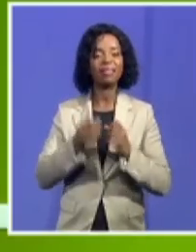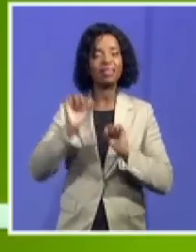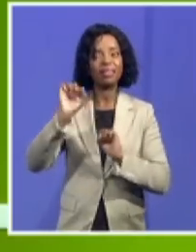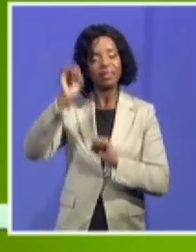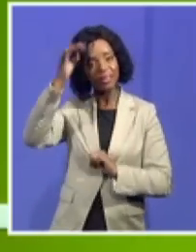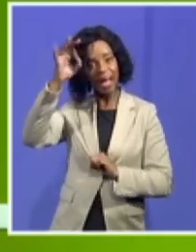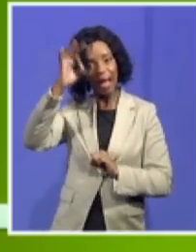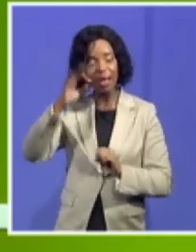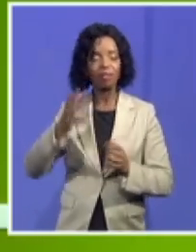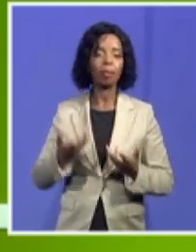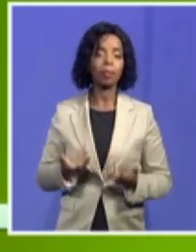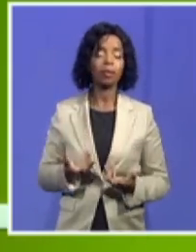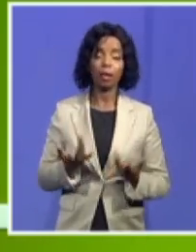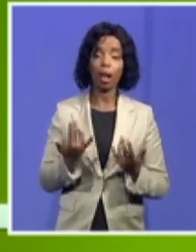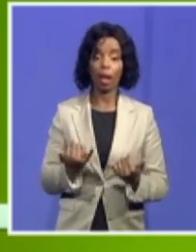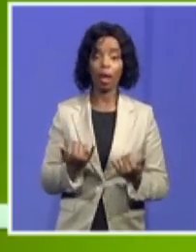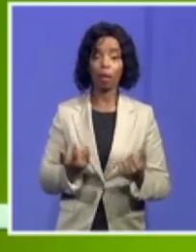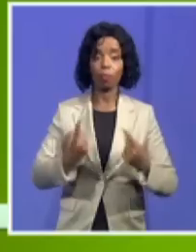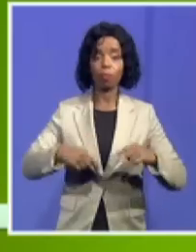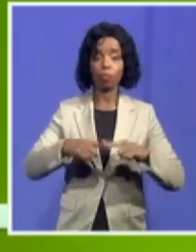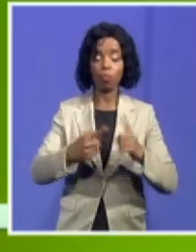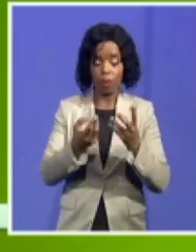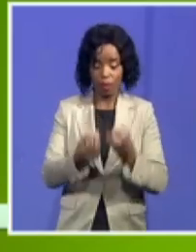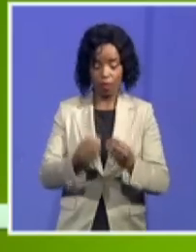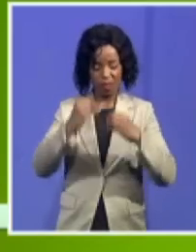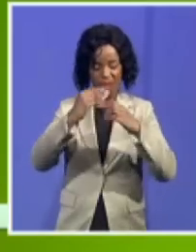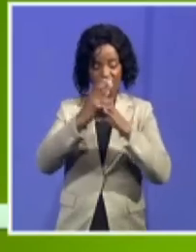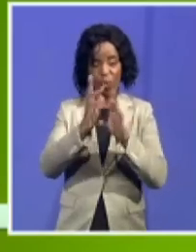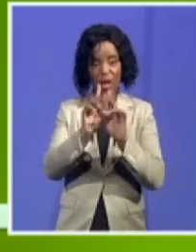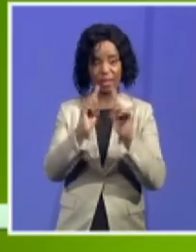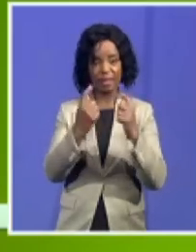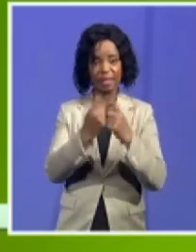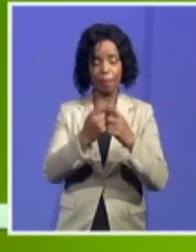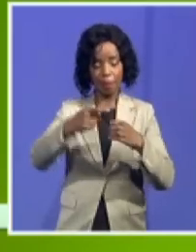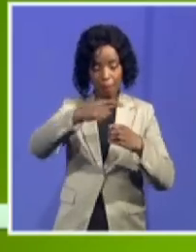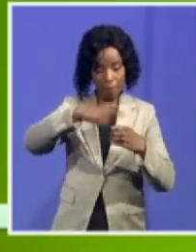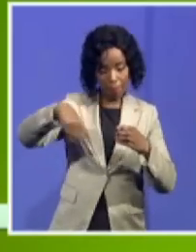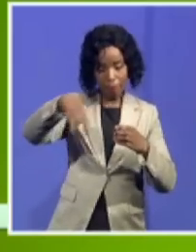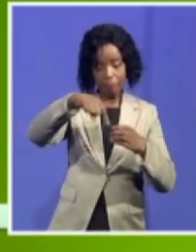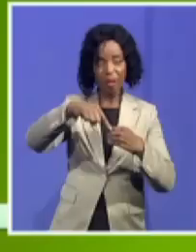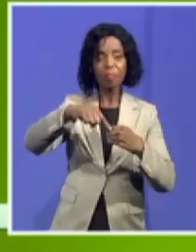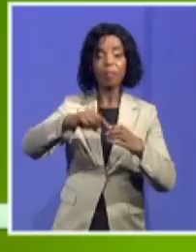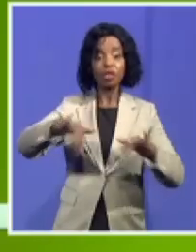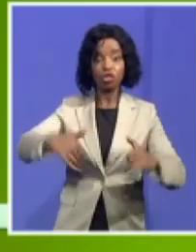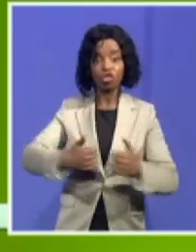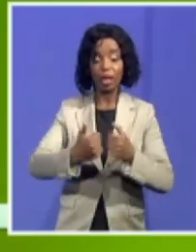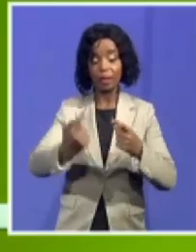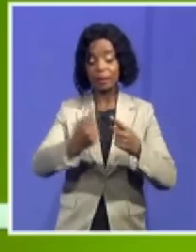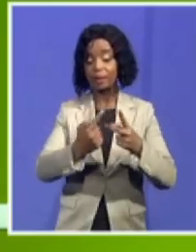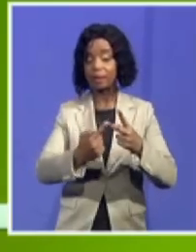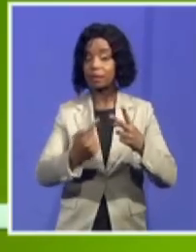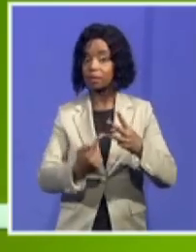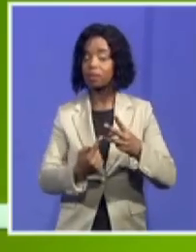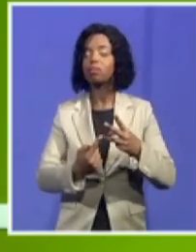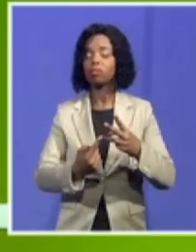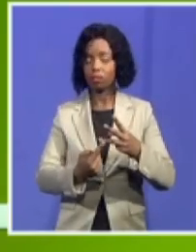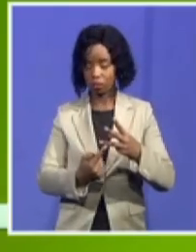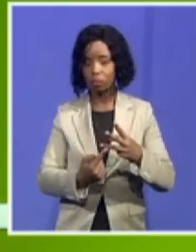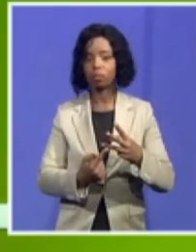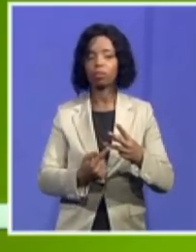security establishment to deal with these challenges, and a number of successes are already being